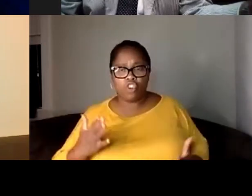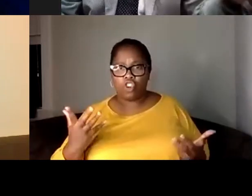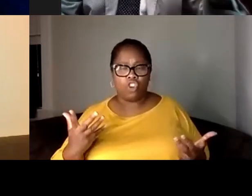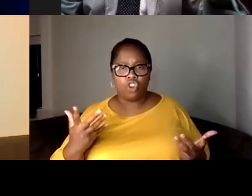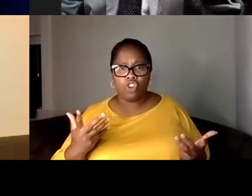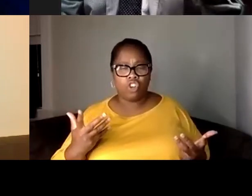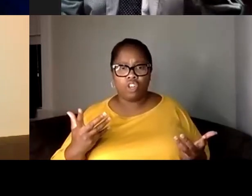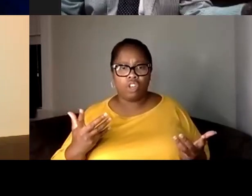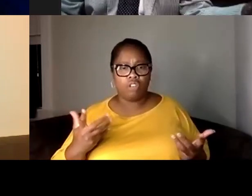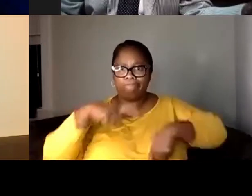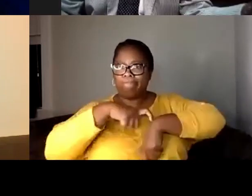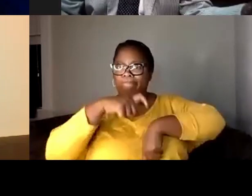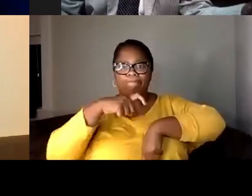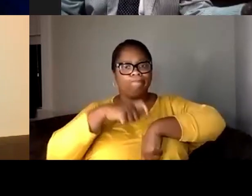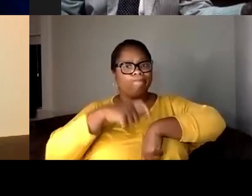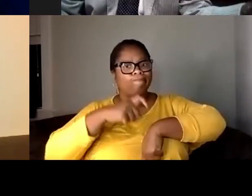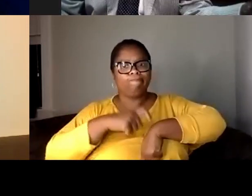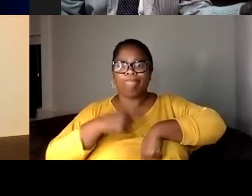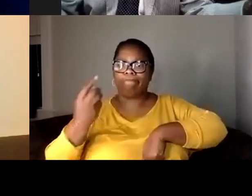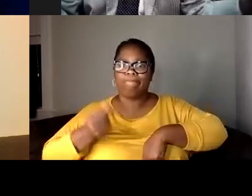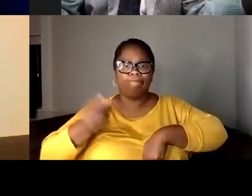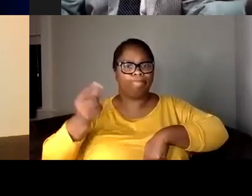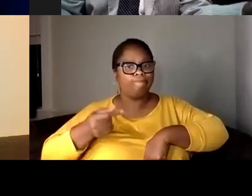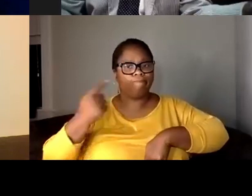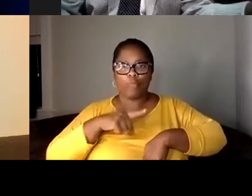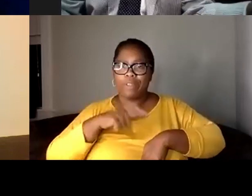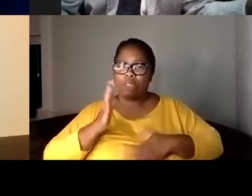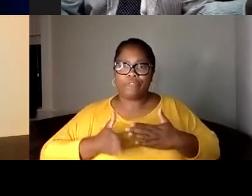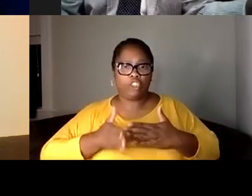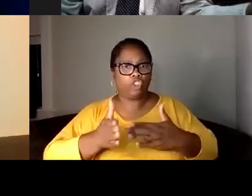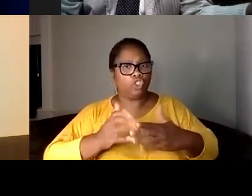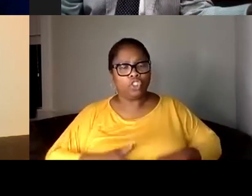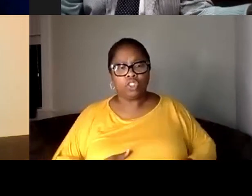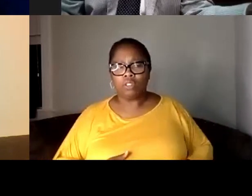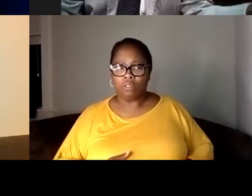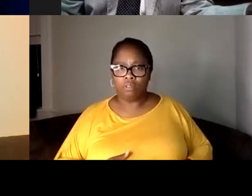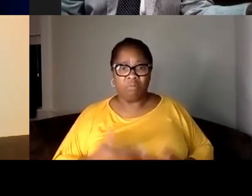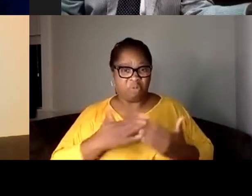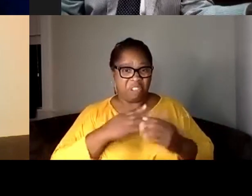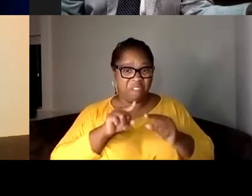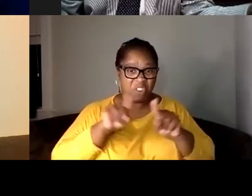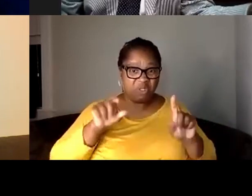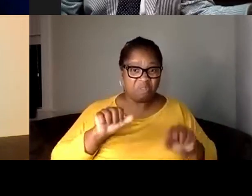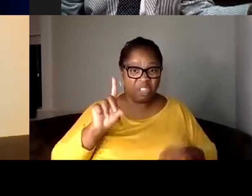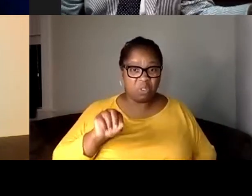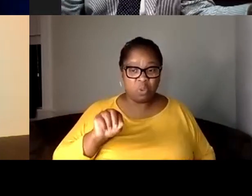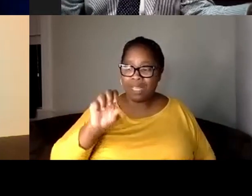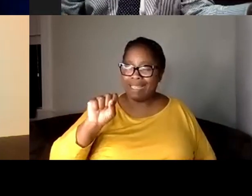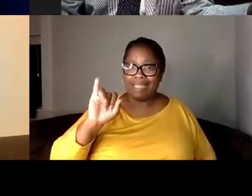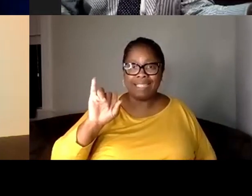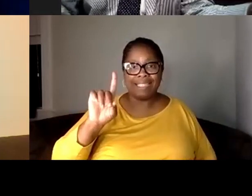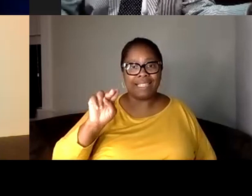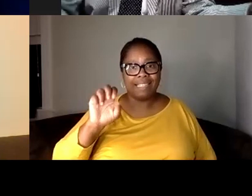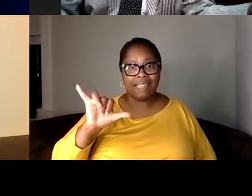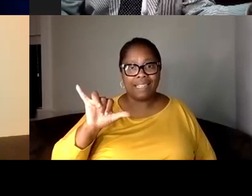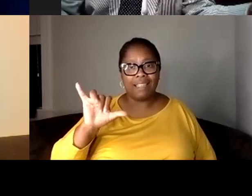we're the clock is running, and we need to get it done. So whatever you can do. Sydney Comlager is on board with